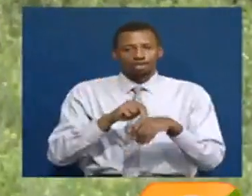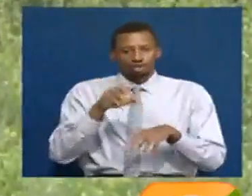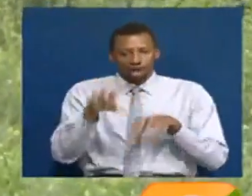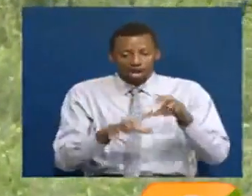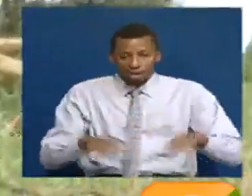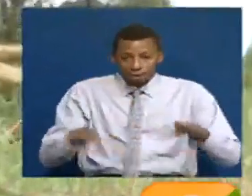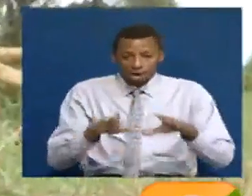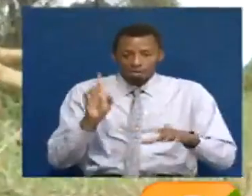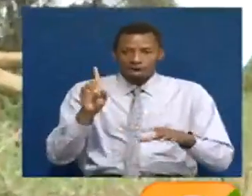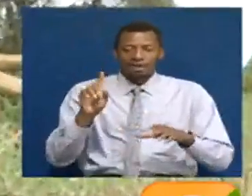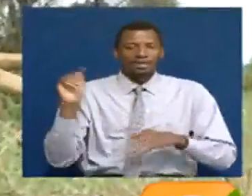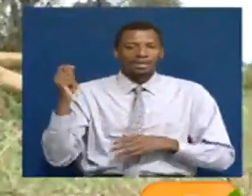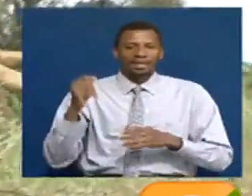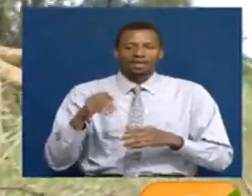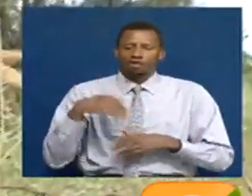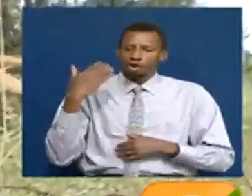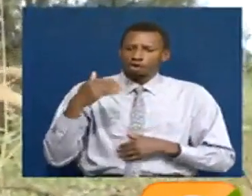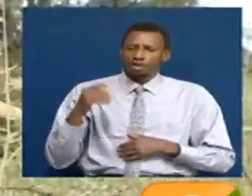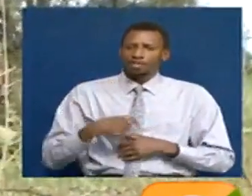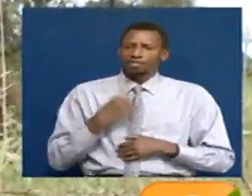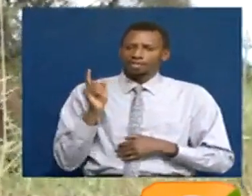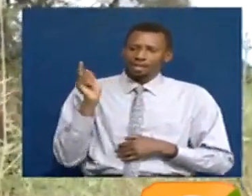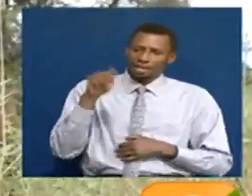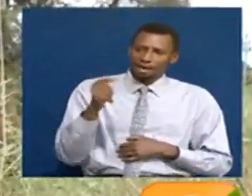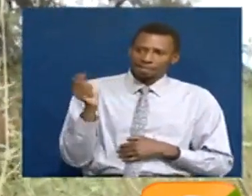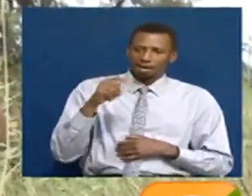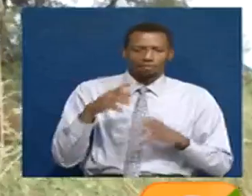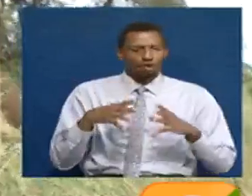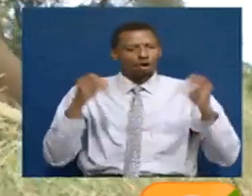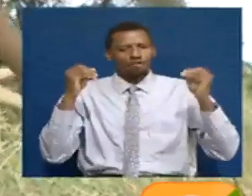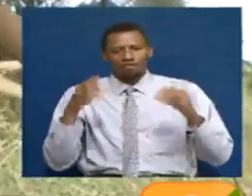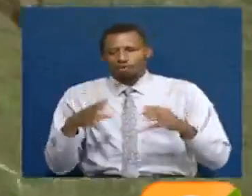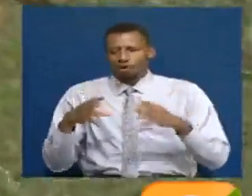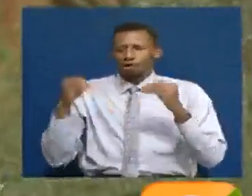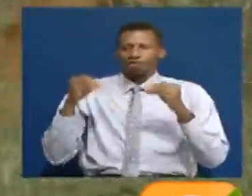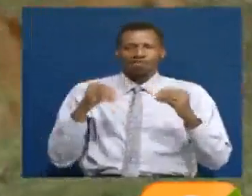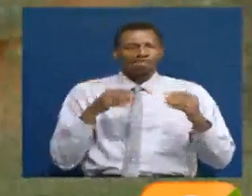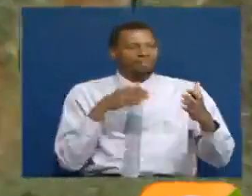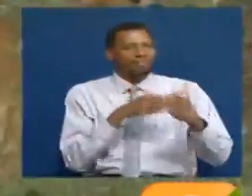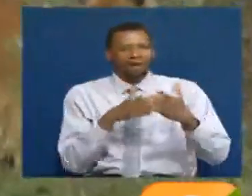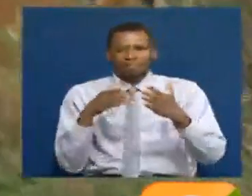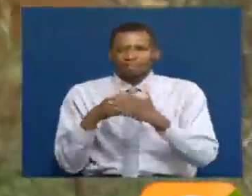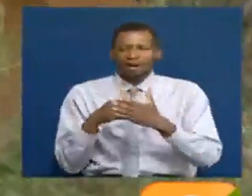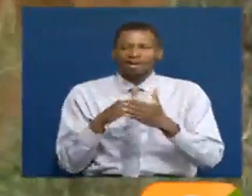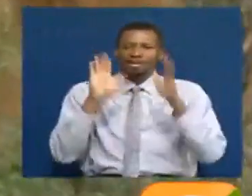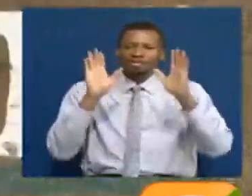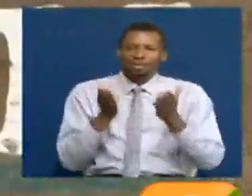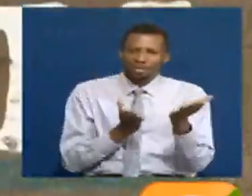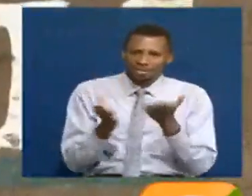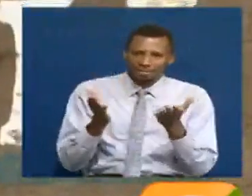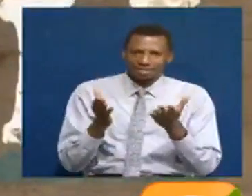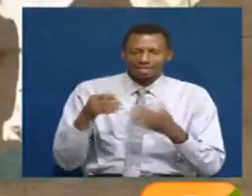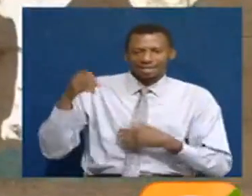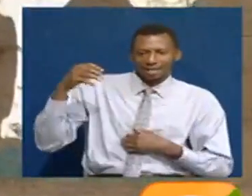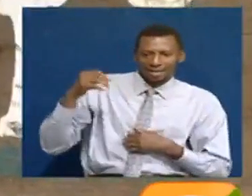tourism spots. Frequent blackouts previously disrupted essential operations, including lighting, refrigeration, and guest